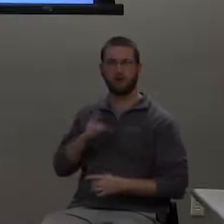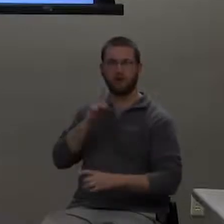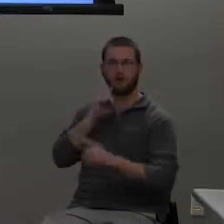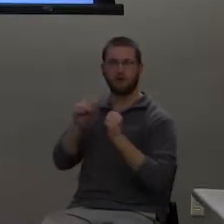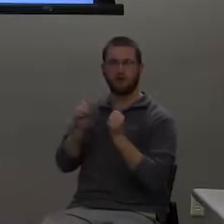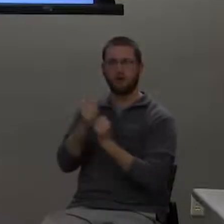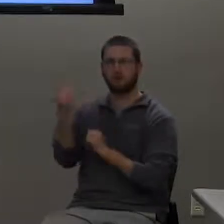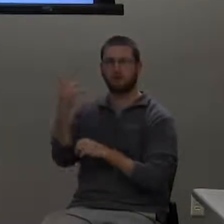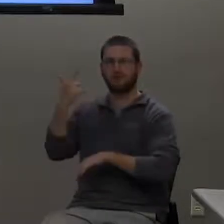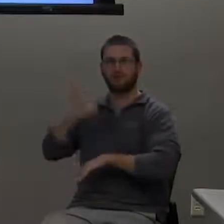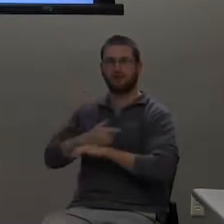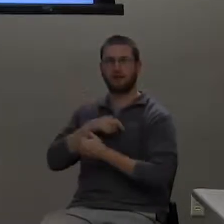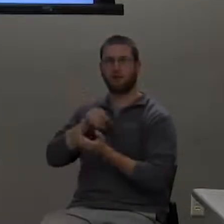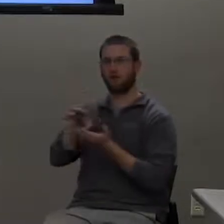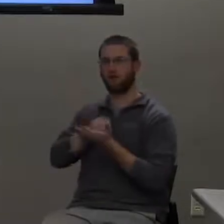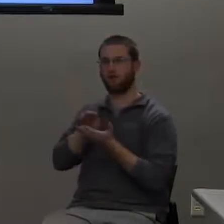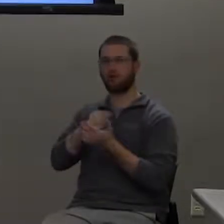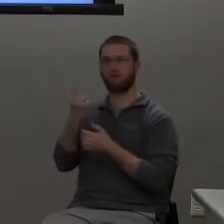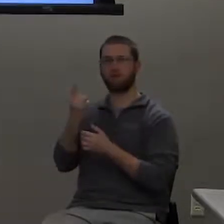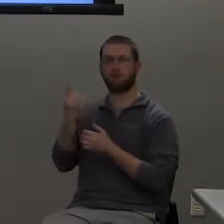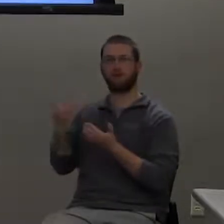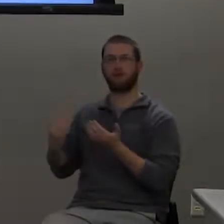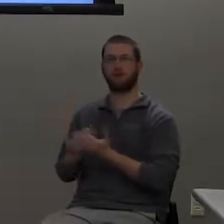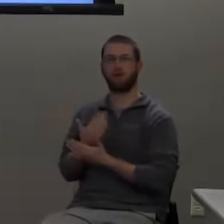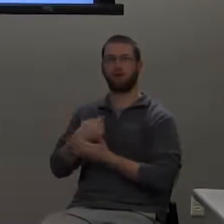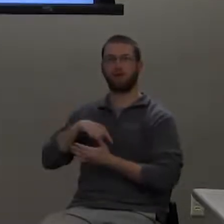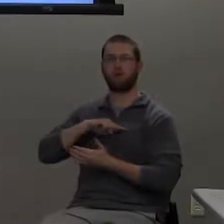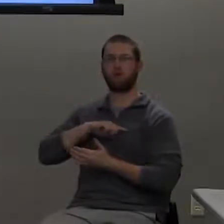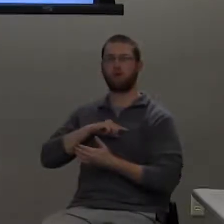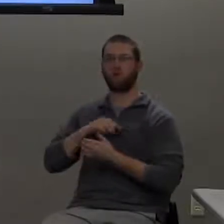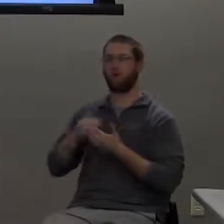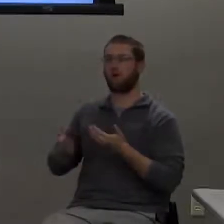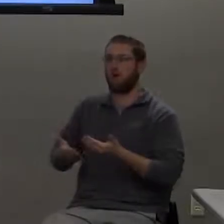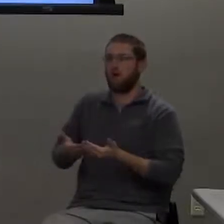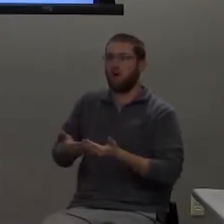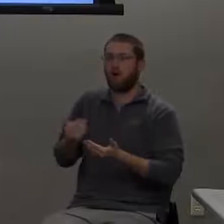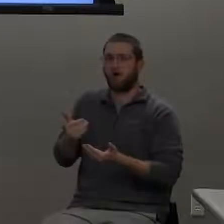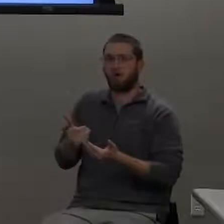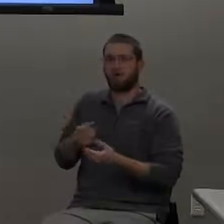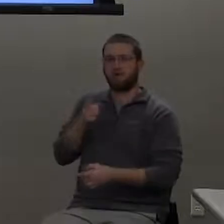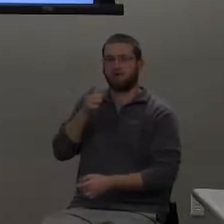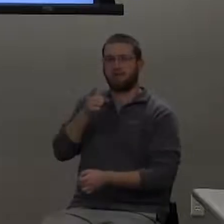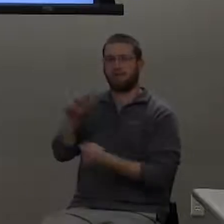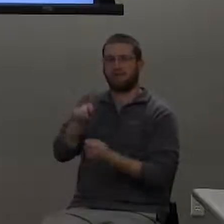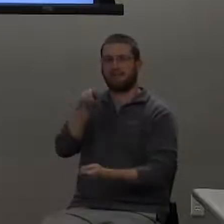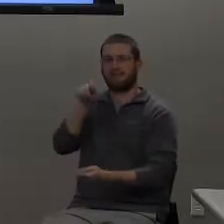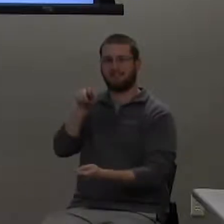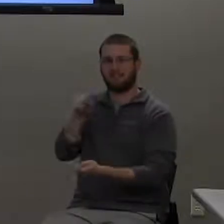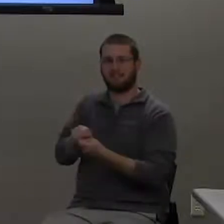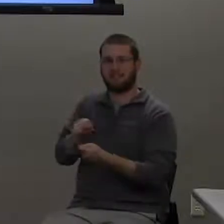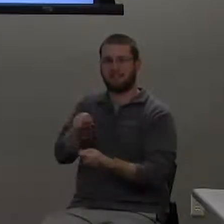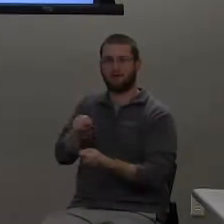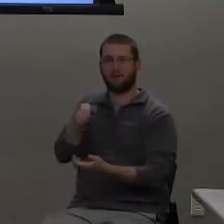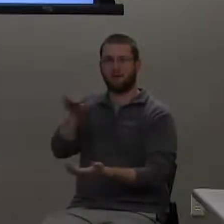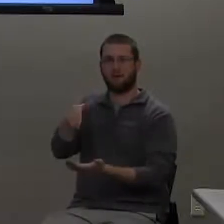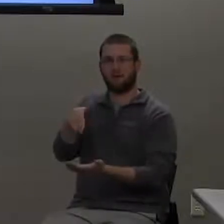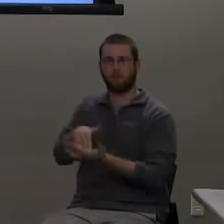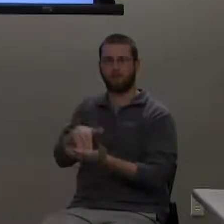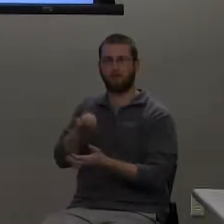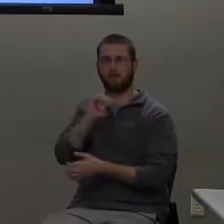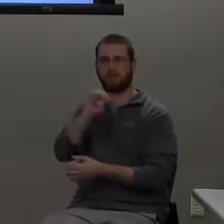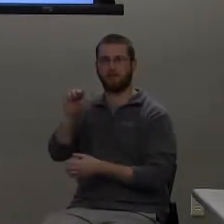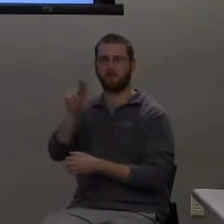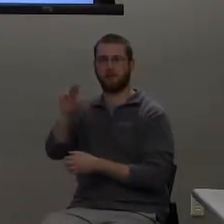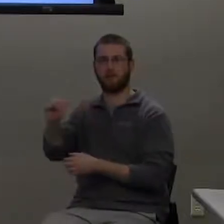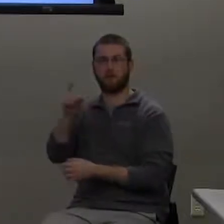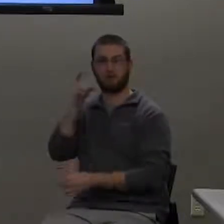talking with someone today, I learned something new is that we are almost at the exact geographic center of the eastern United States here in Boyle